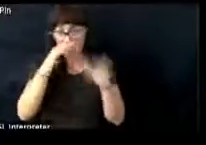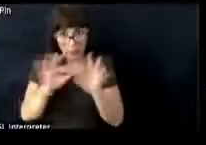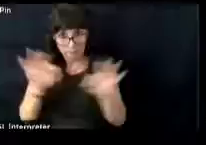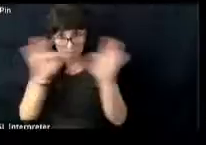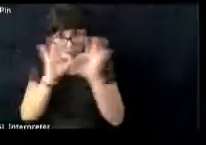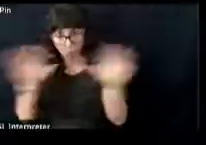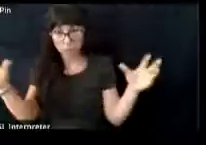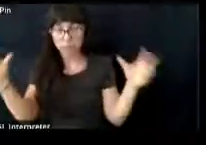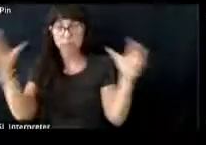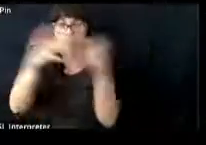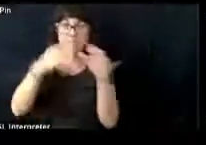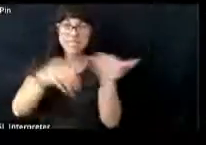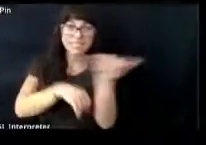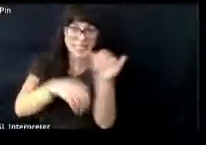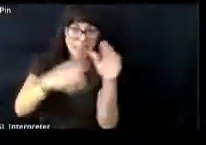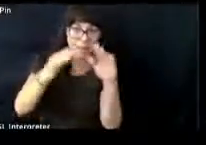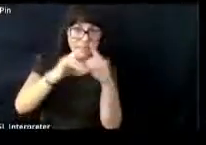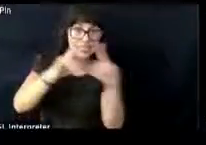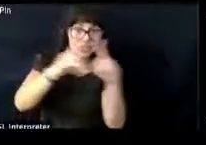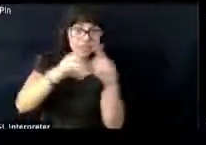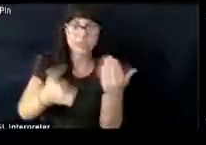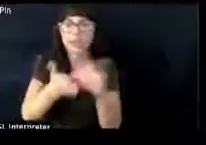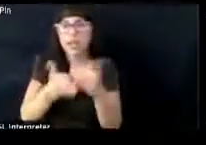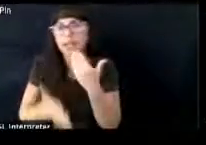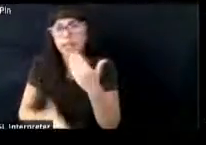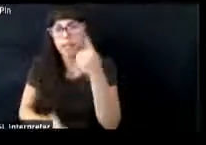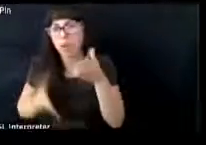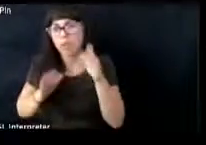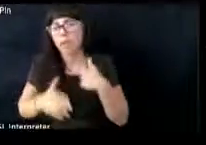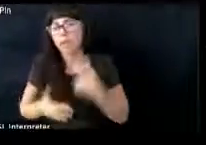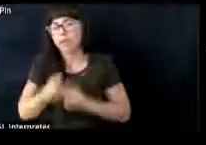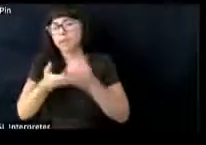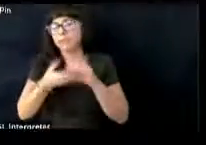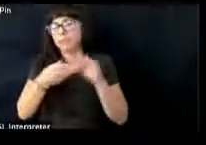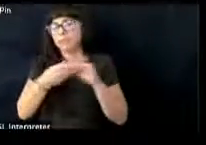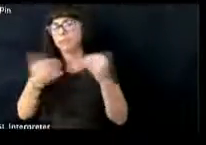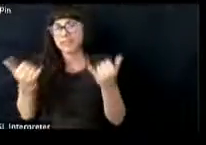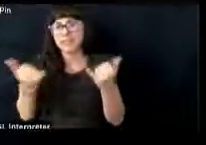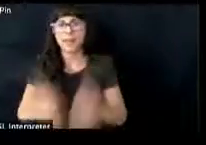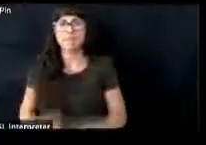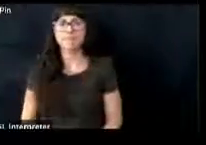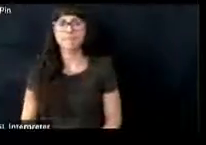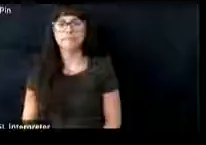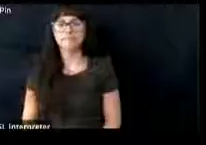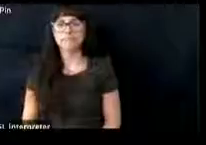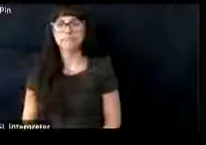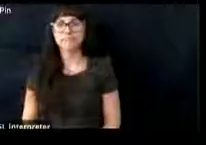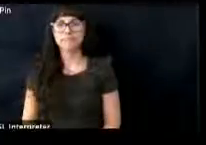district together. And again, thank you for allowing me to put my input in today.